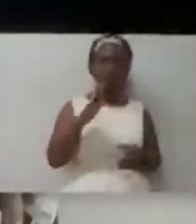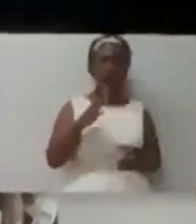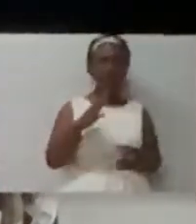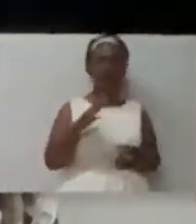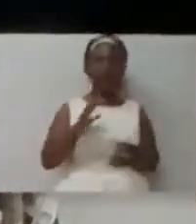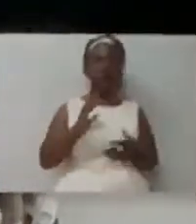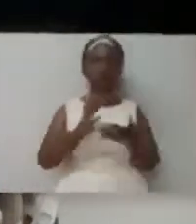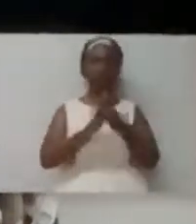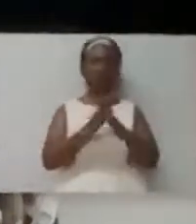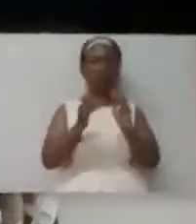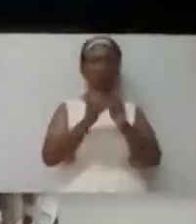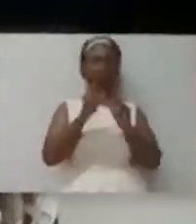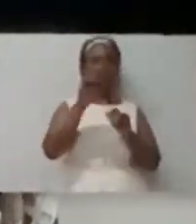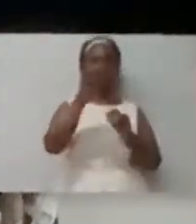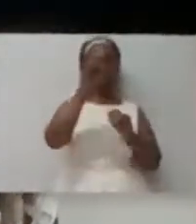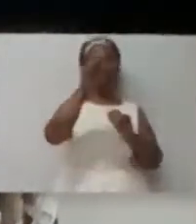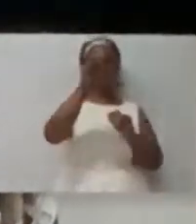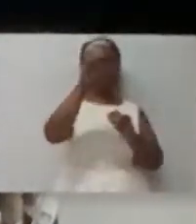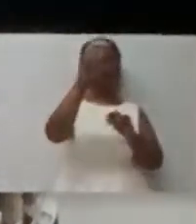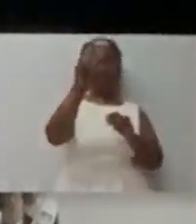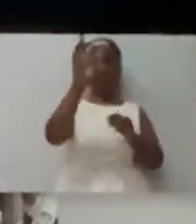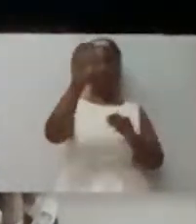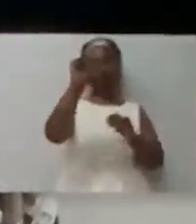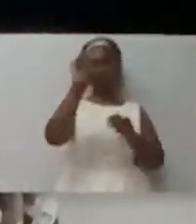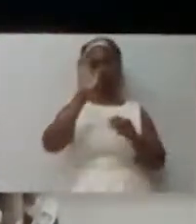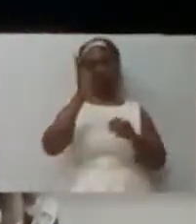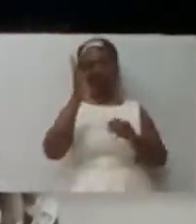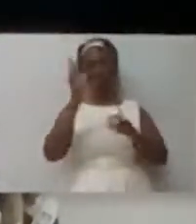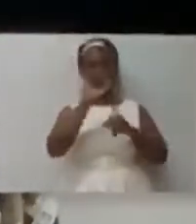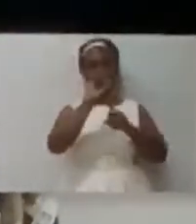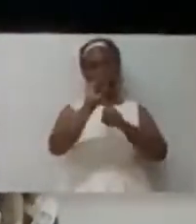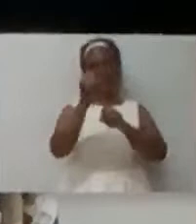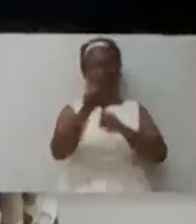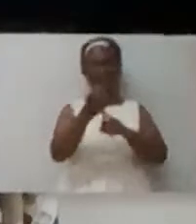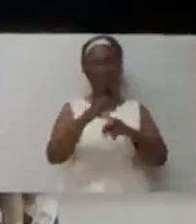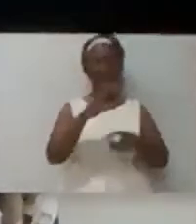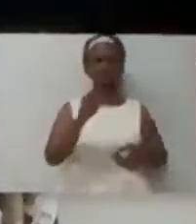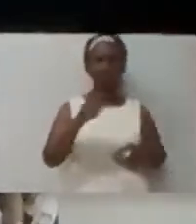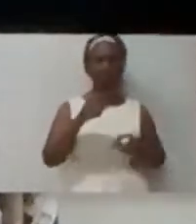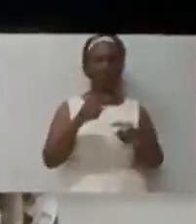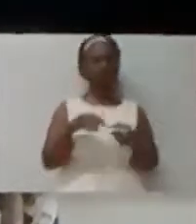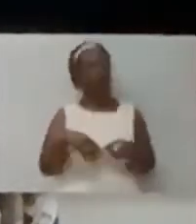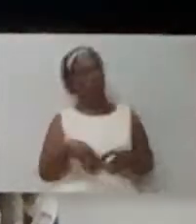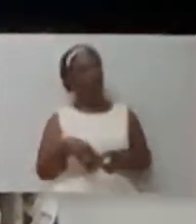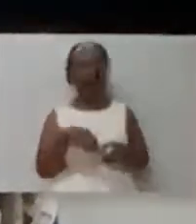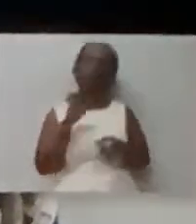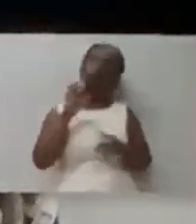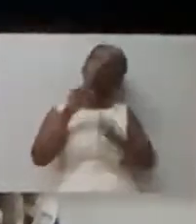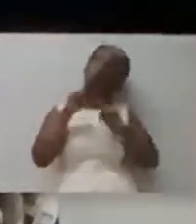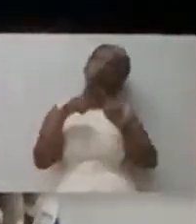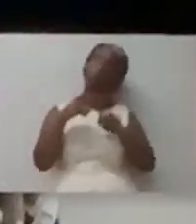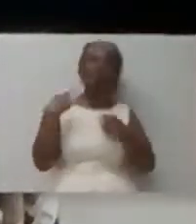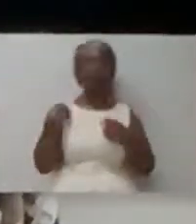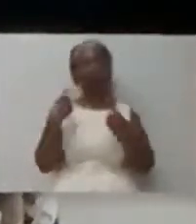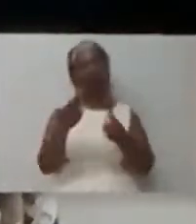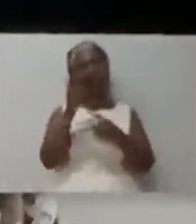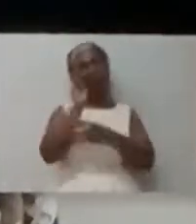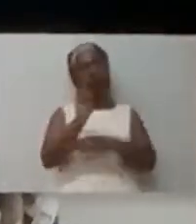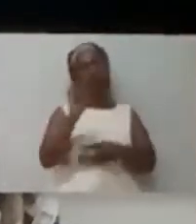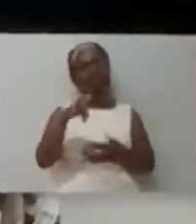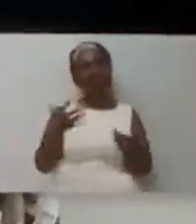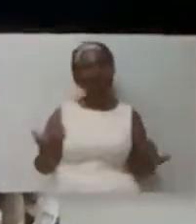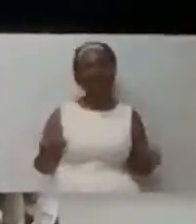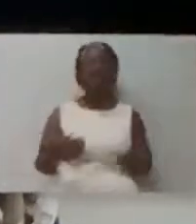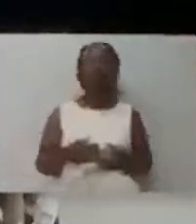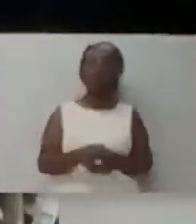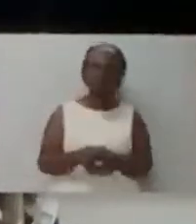TED Talk status, so I'll start to wind this down. When are we ever going to use this? The answer is,